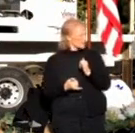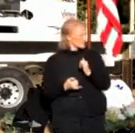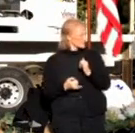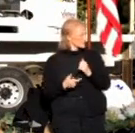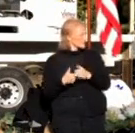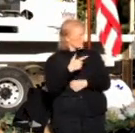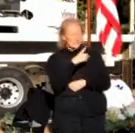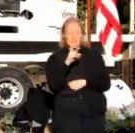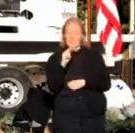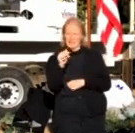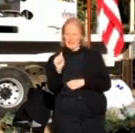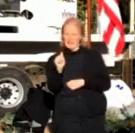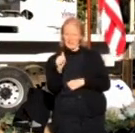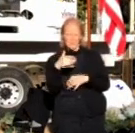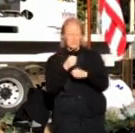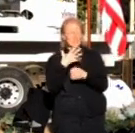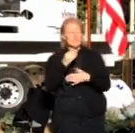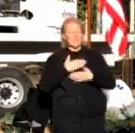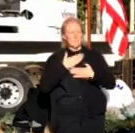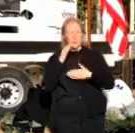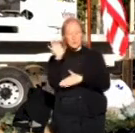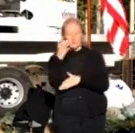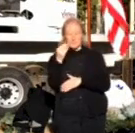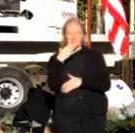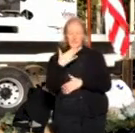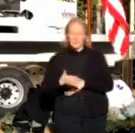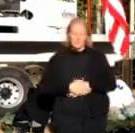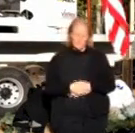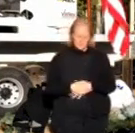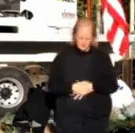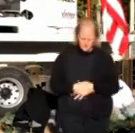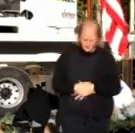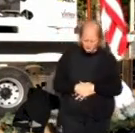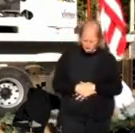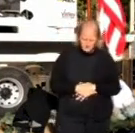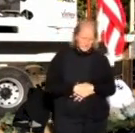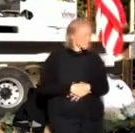deal. So Dana will come back up, and Merry Christmas. Thank you.